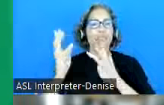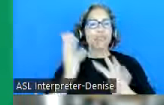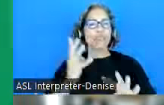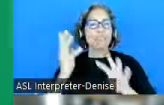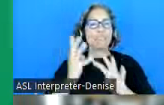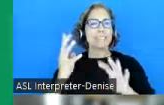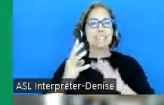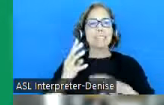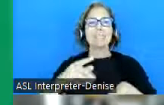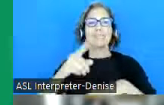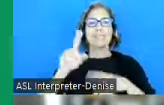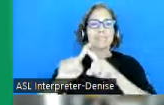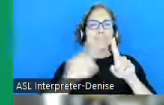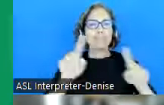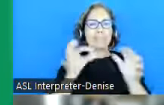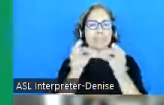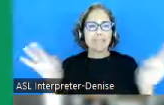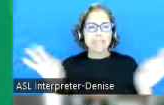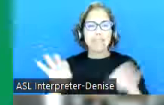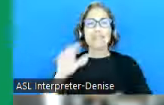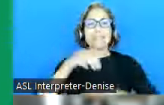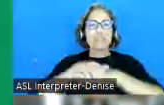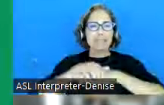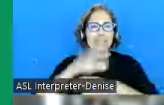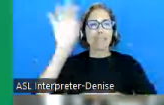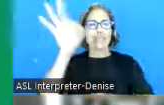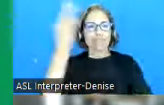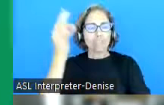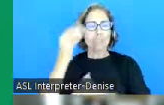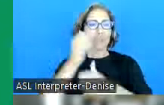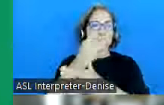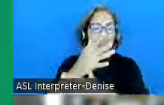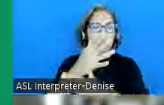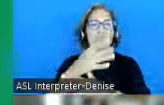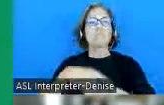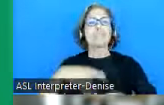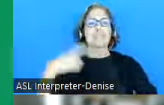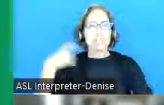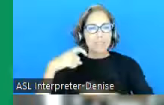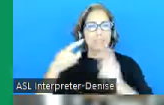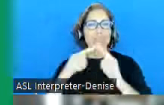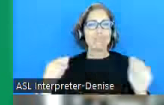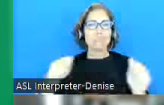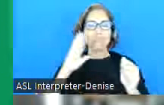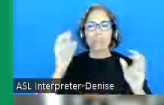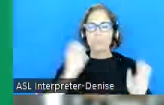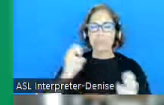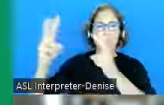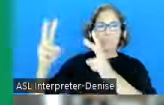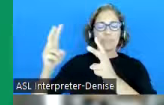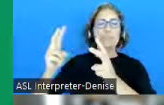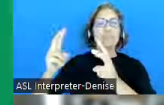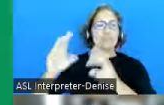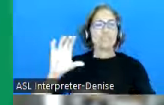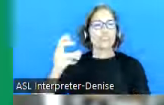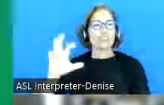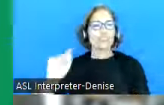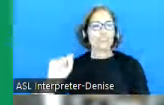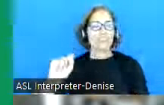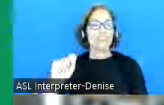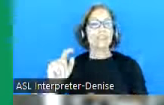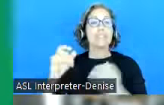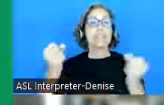English, French, German, Spanish, and Swedish will be posted in the chat as well.